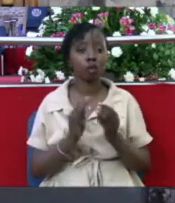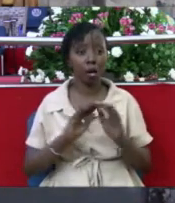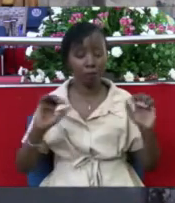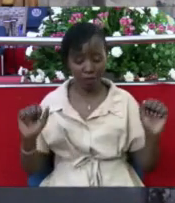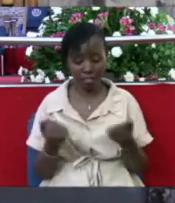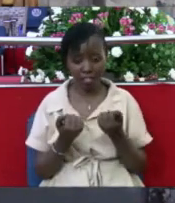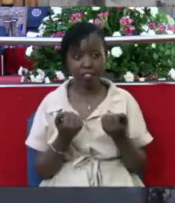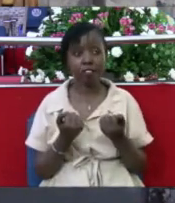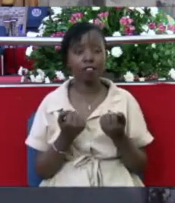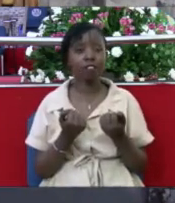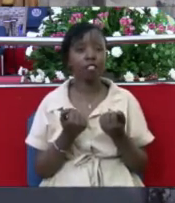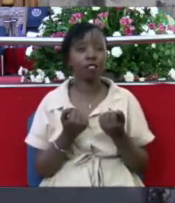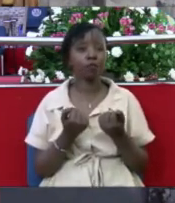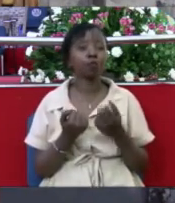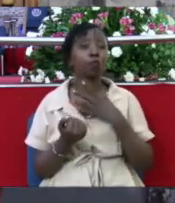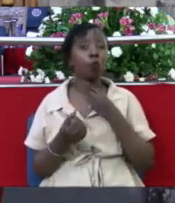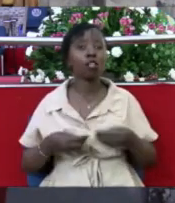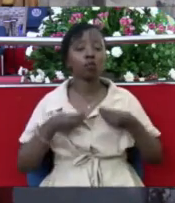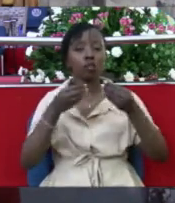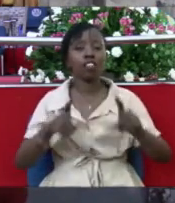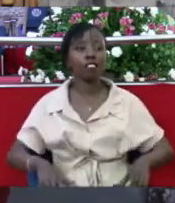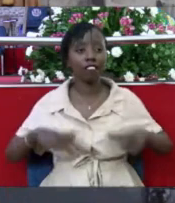saved, I want to give my life to Jesus